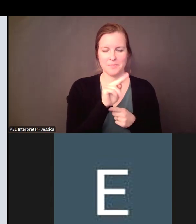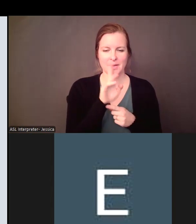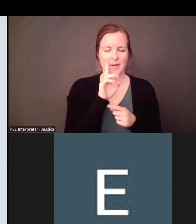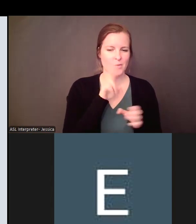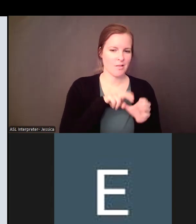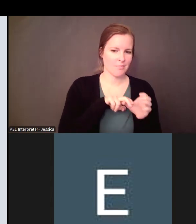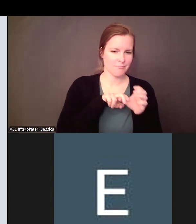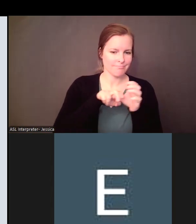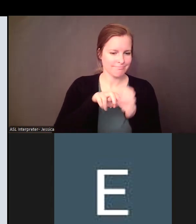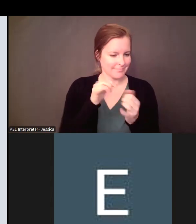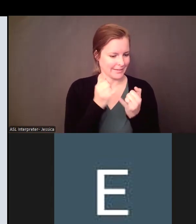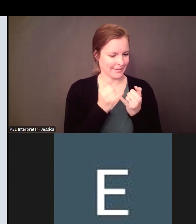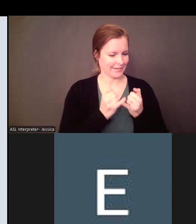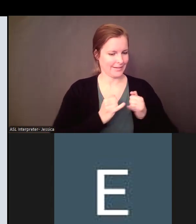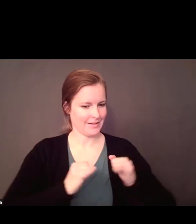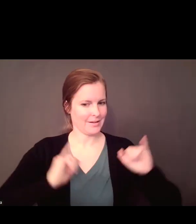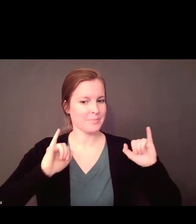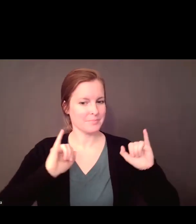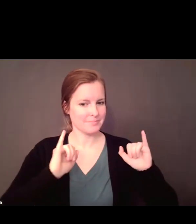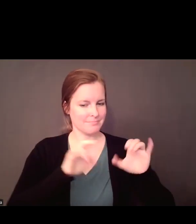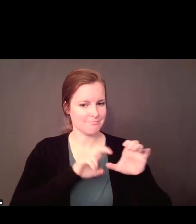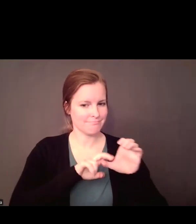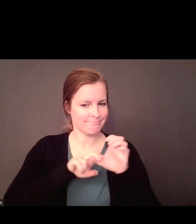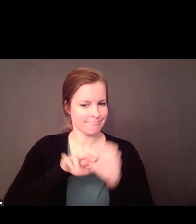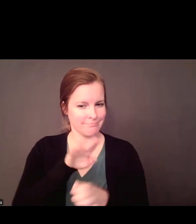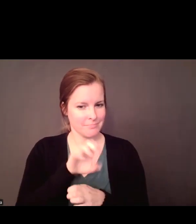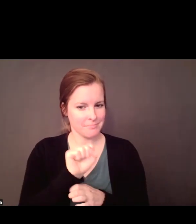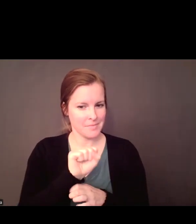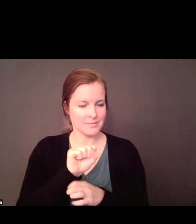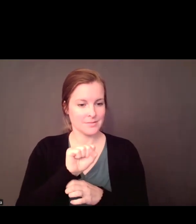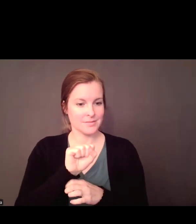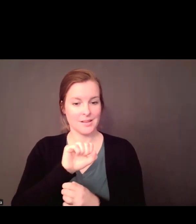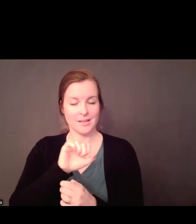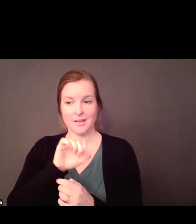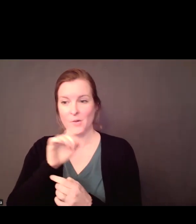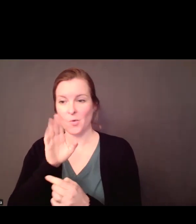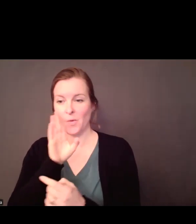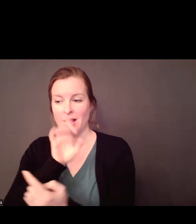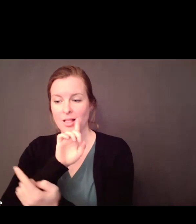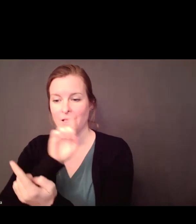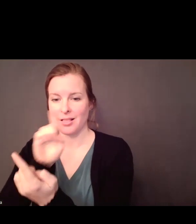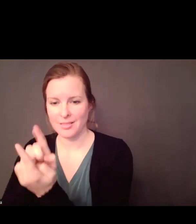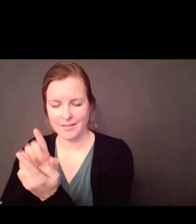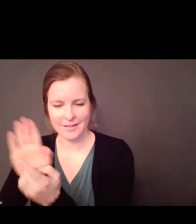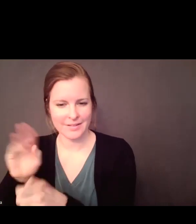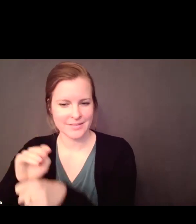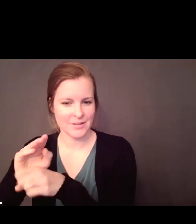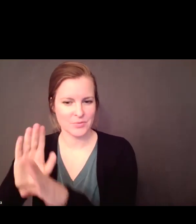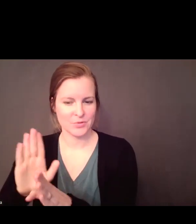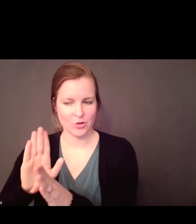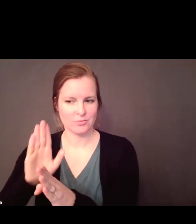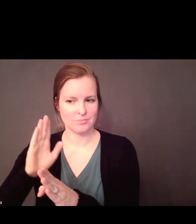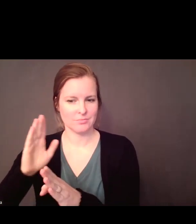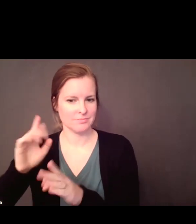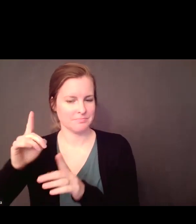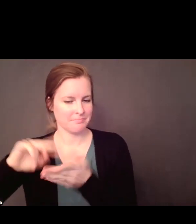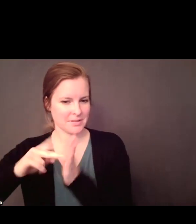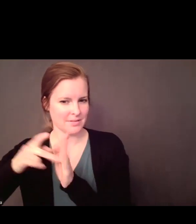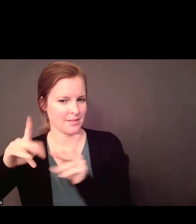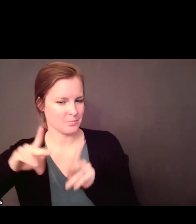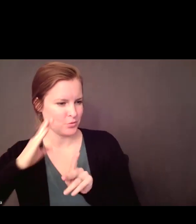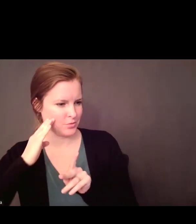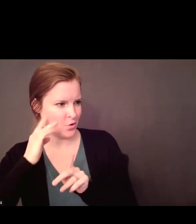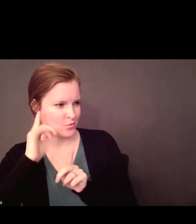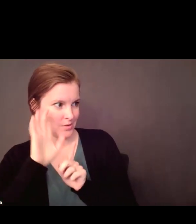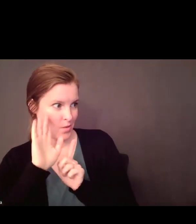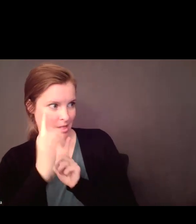at a known location. So there's somebody going to be there waiting for him, knowing that he's getting off the bus at a designated time. And then the third